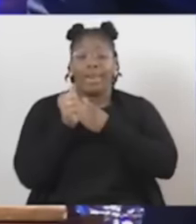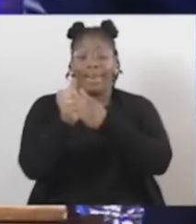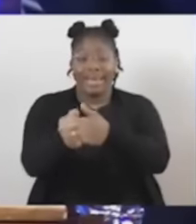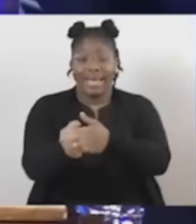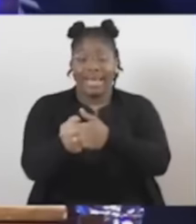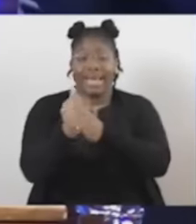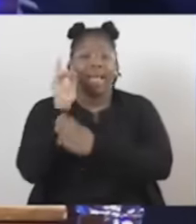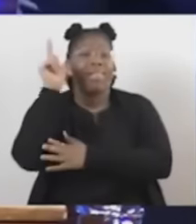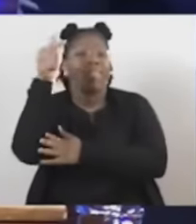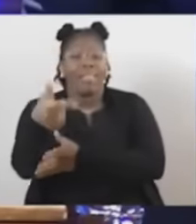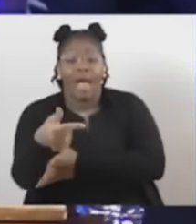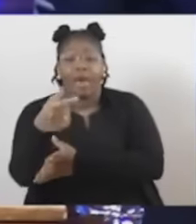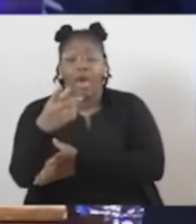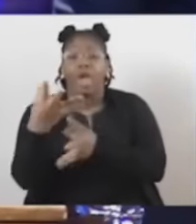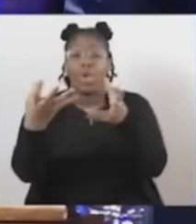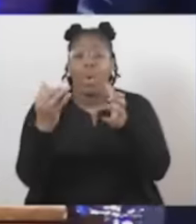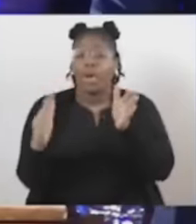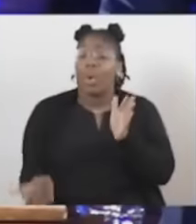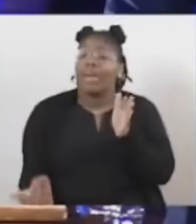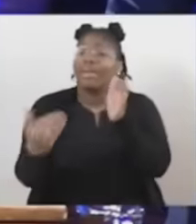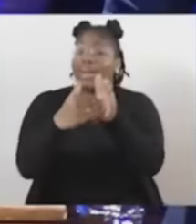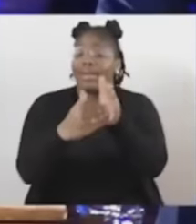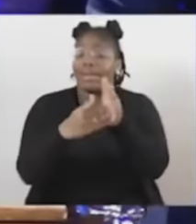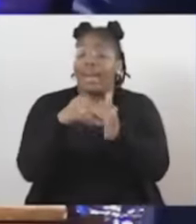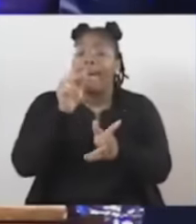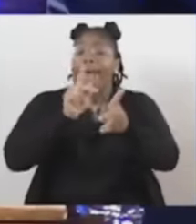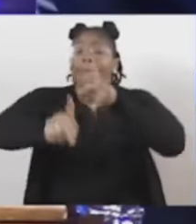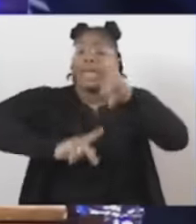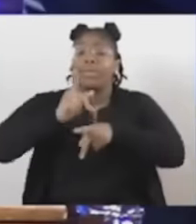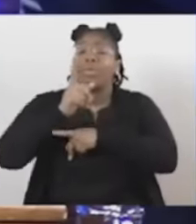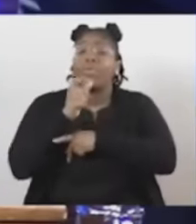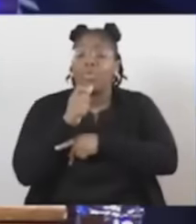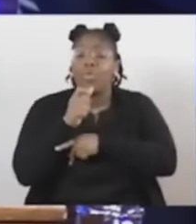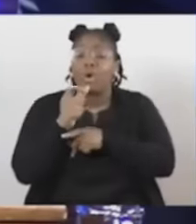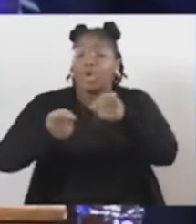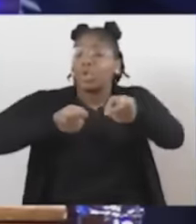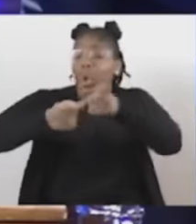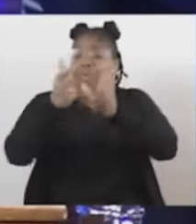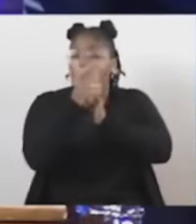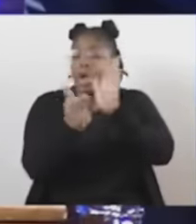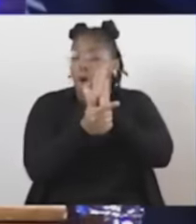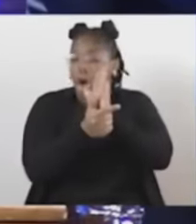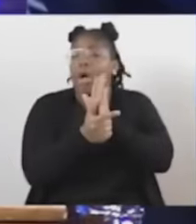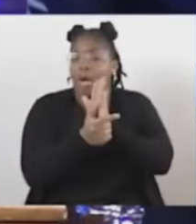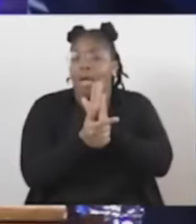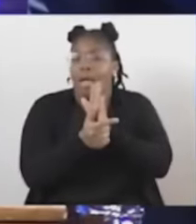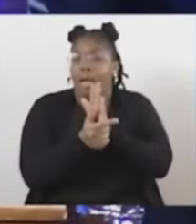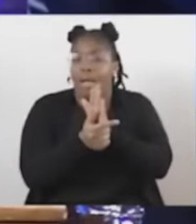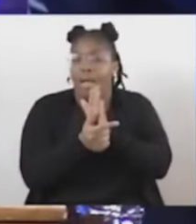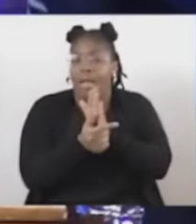the wishes of the synagogue or the instructions of those who give leadership to the same, they're going to have this fodder